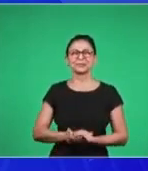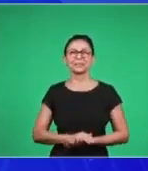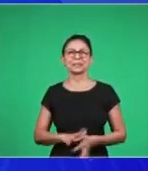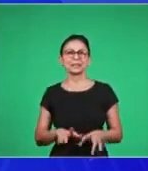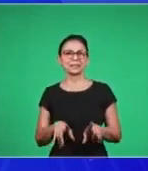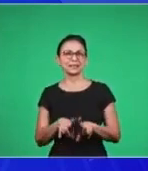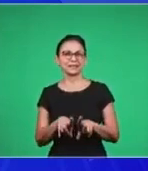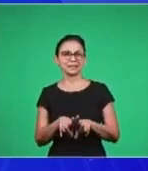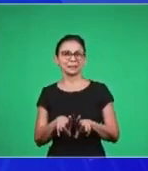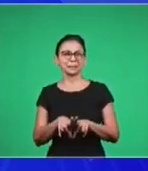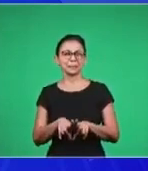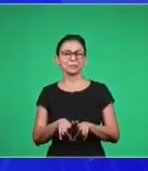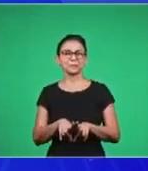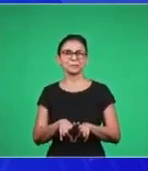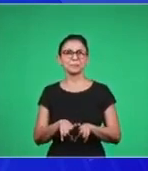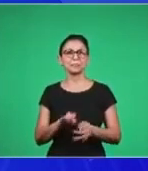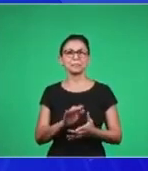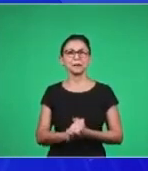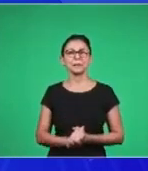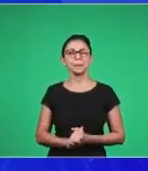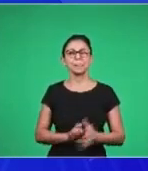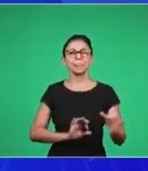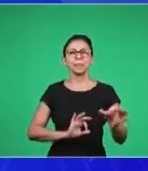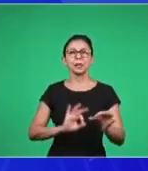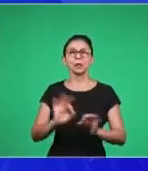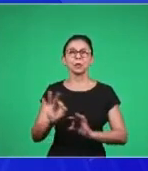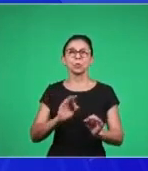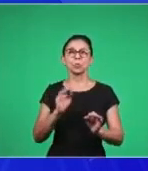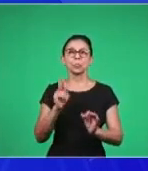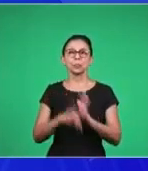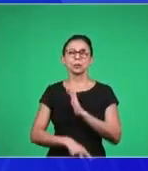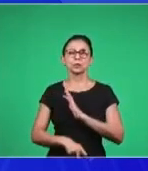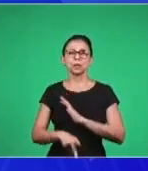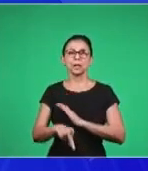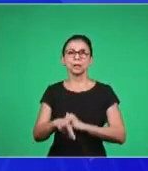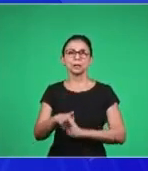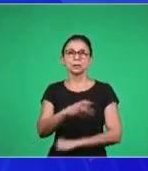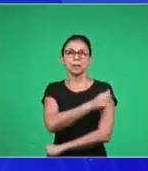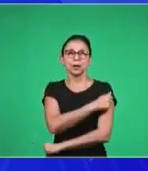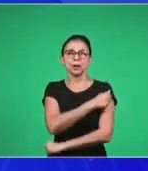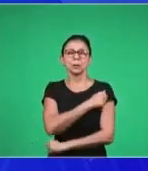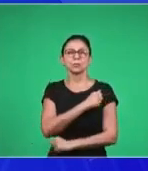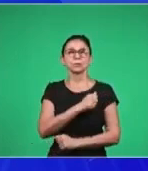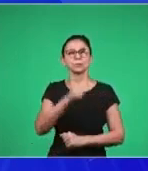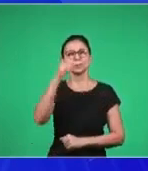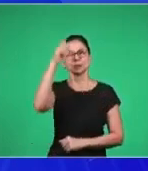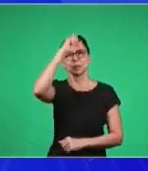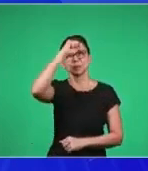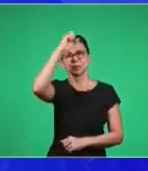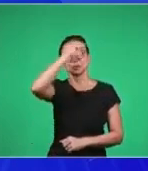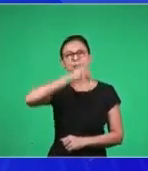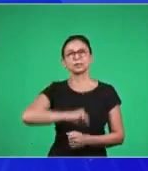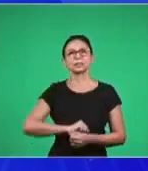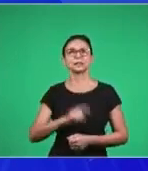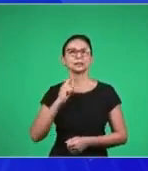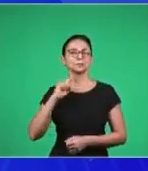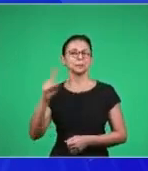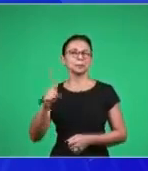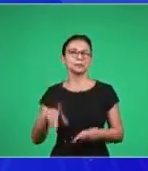The project of teachings, there was a graduation in the Church of Minas Gerais as